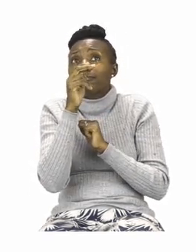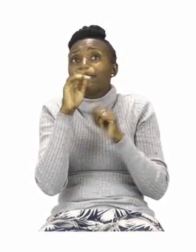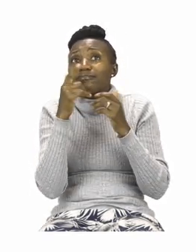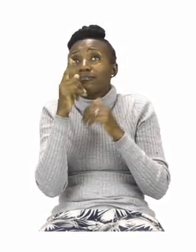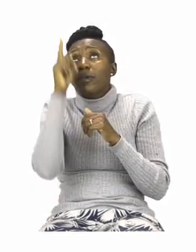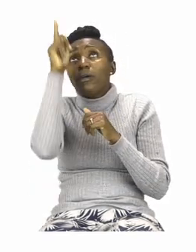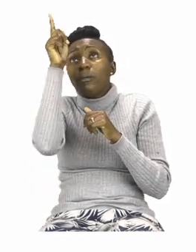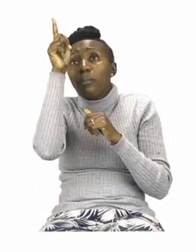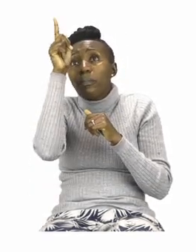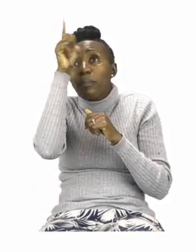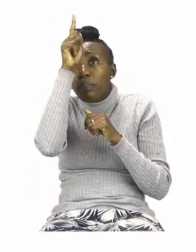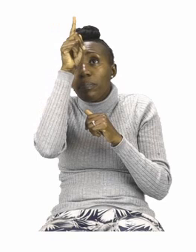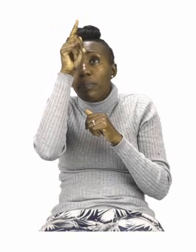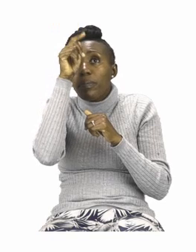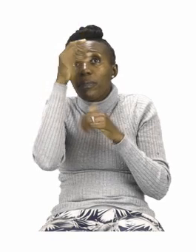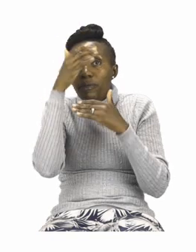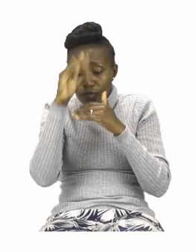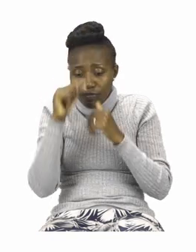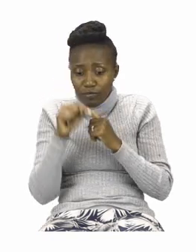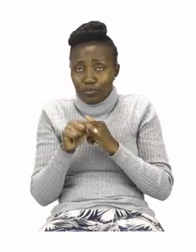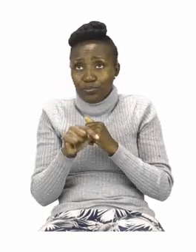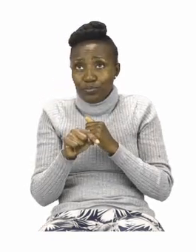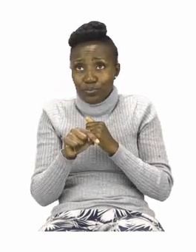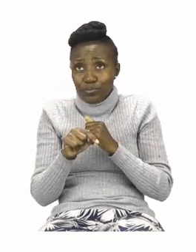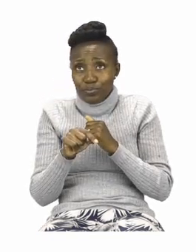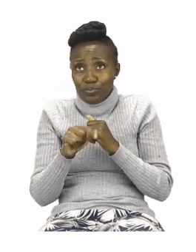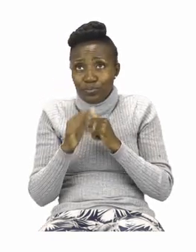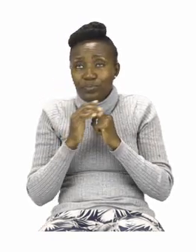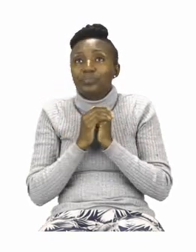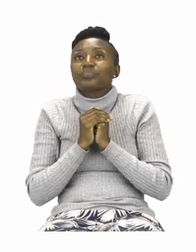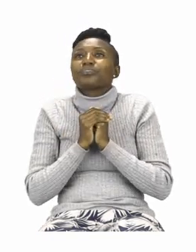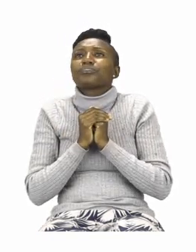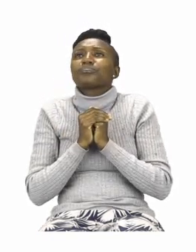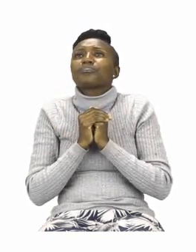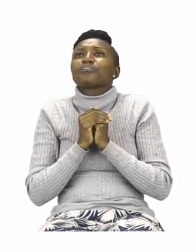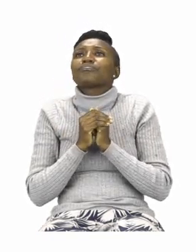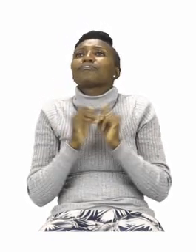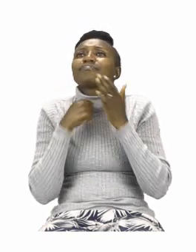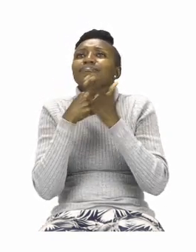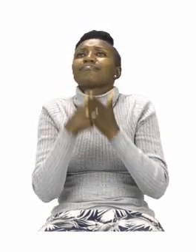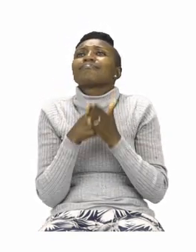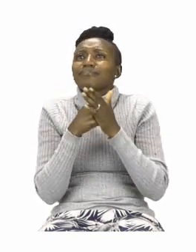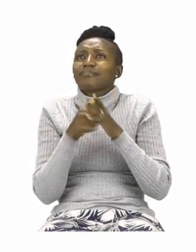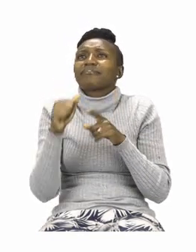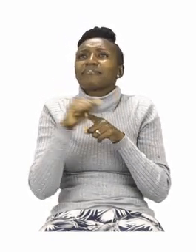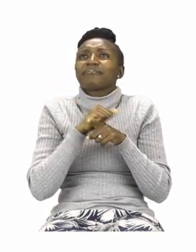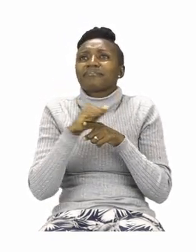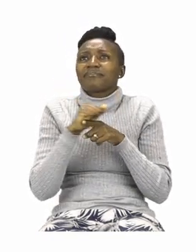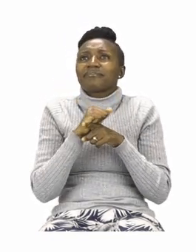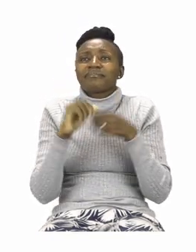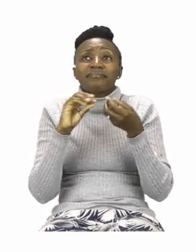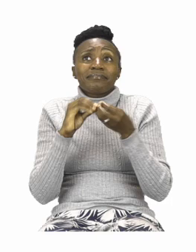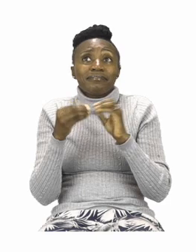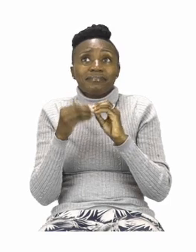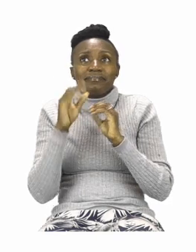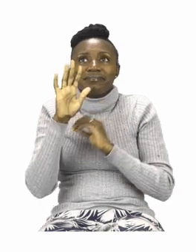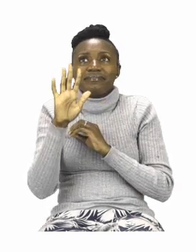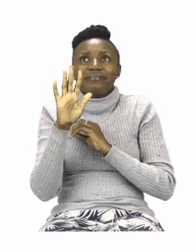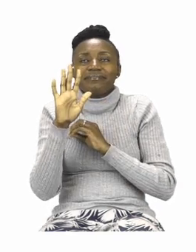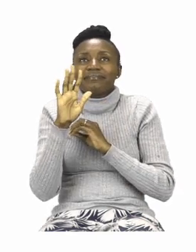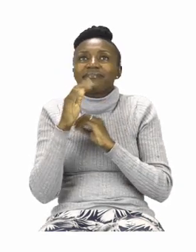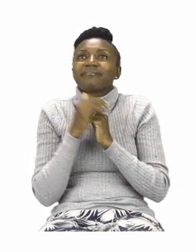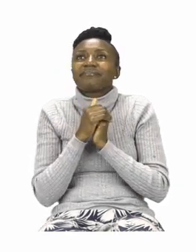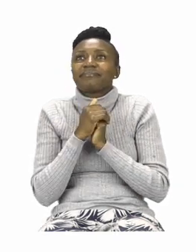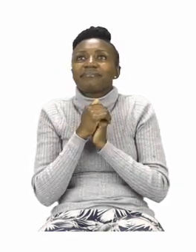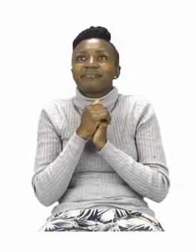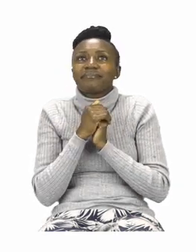little flick at the bottom. So let us try and trace the number 5 together. Let's take